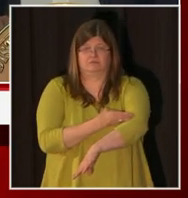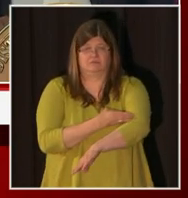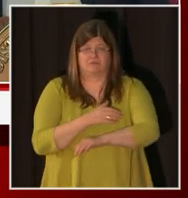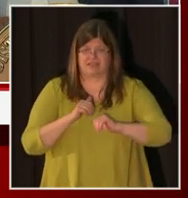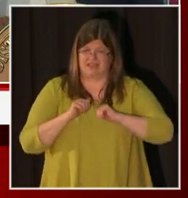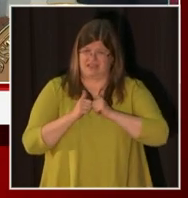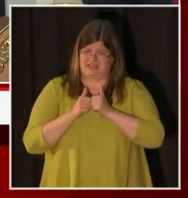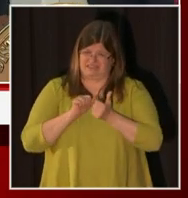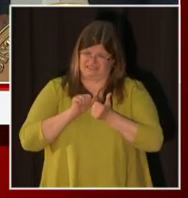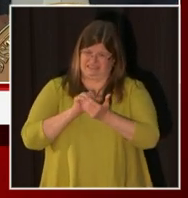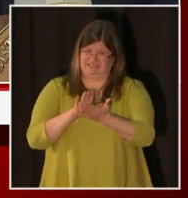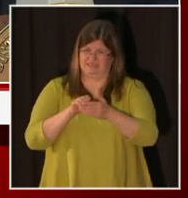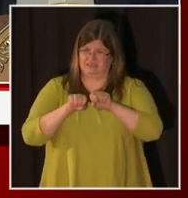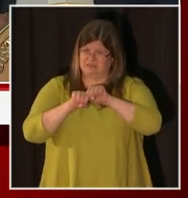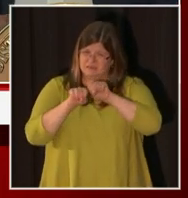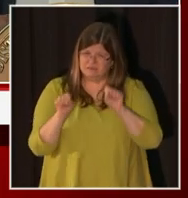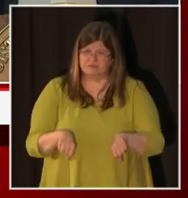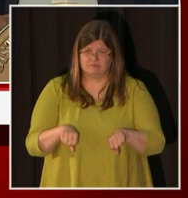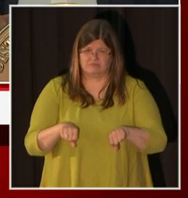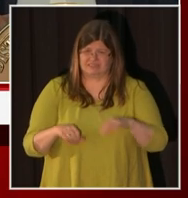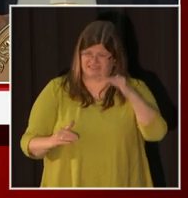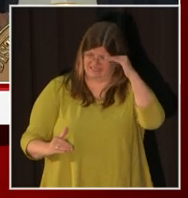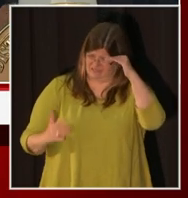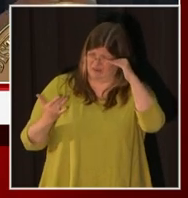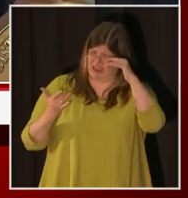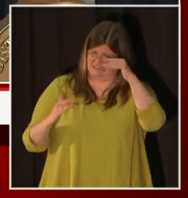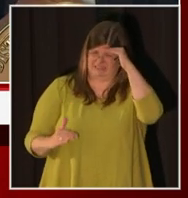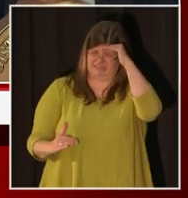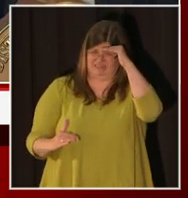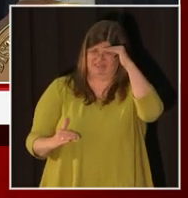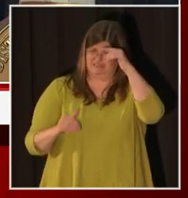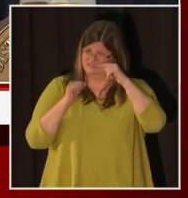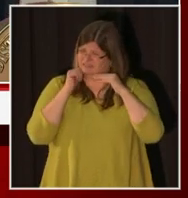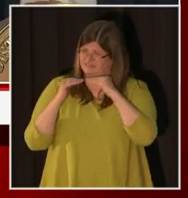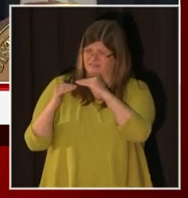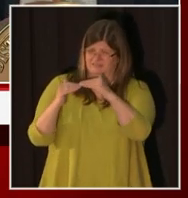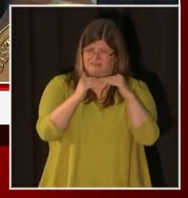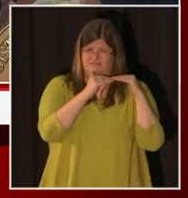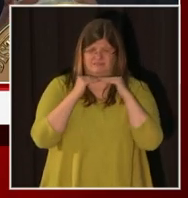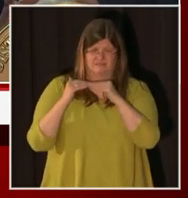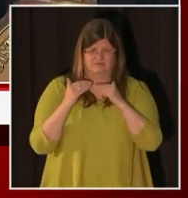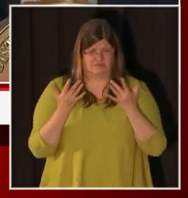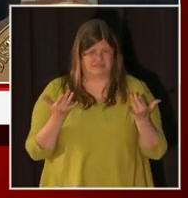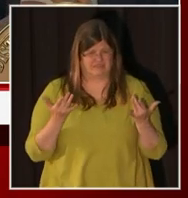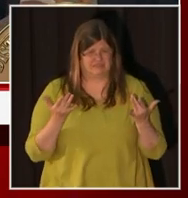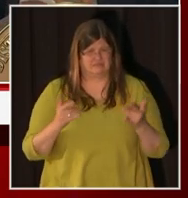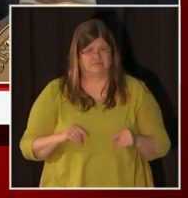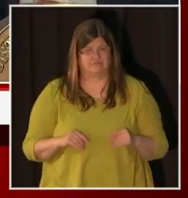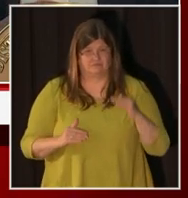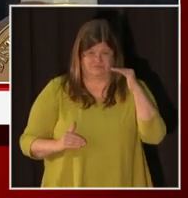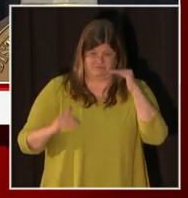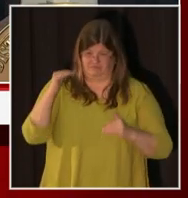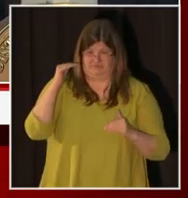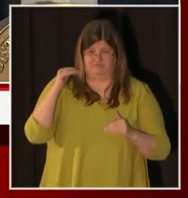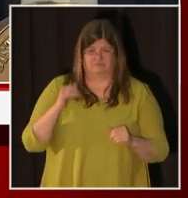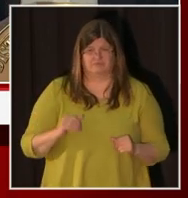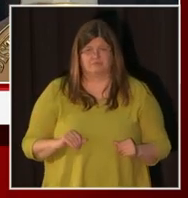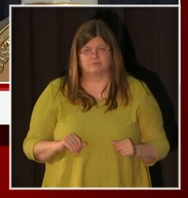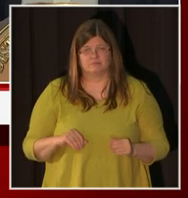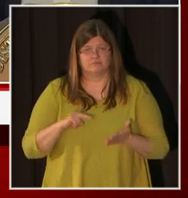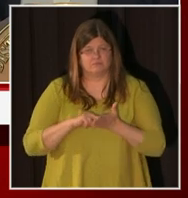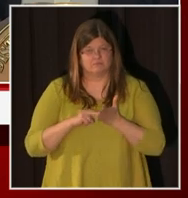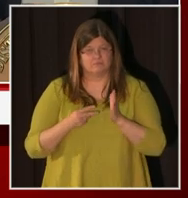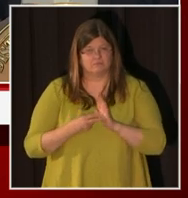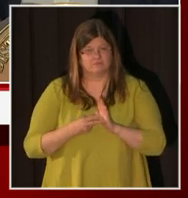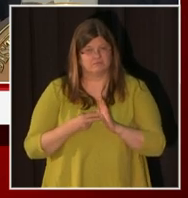long-standing inequities that are causing these disparities. Disparities that didn't just appear during this